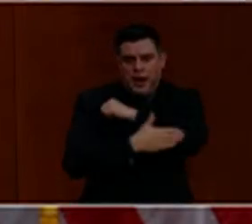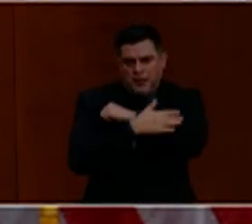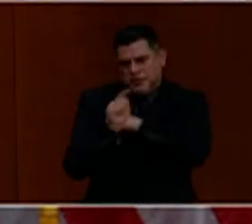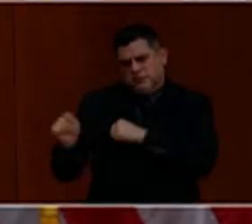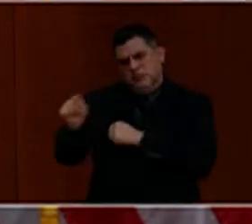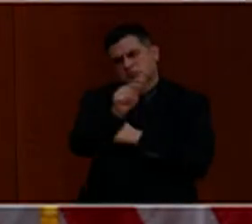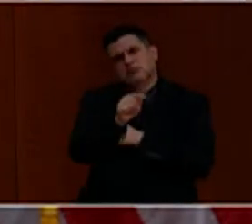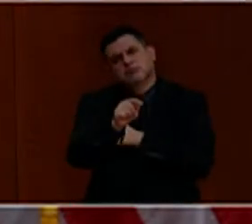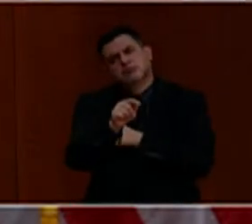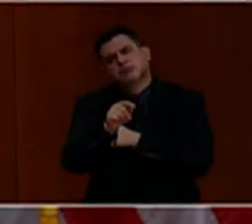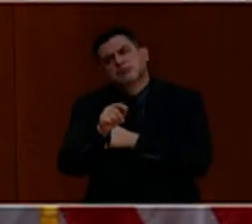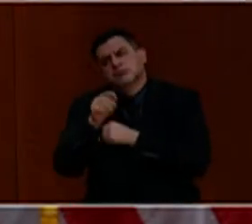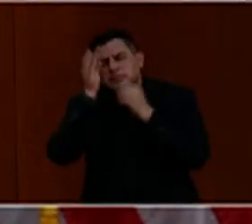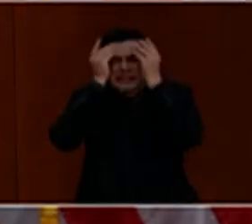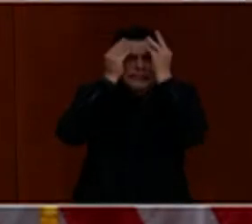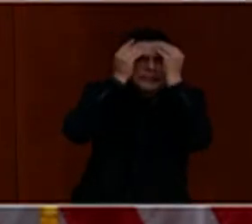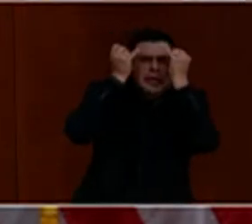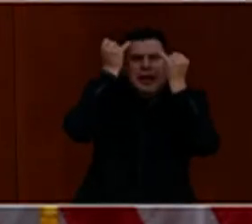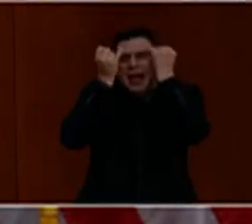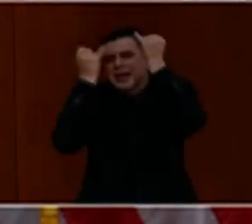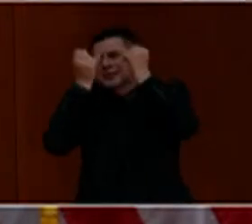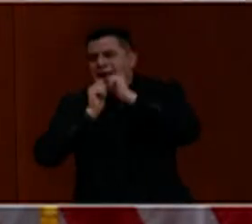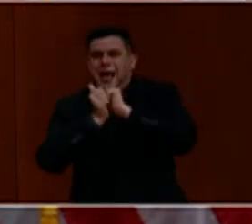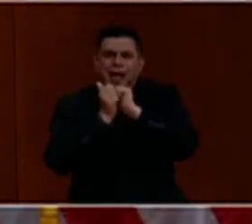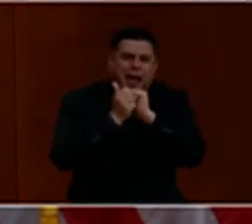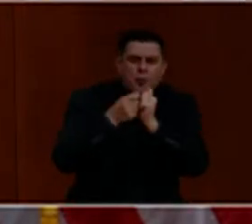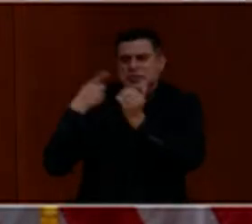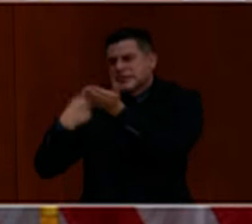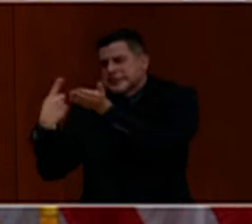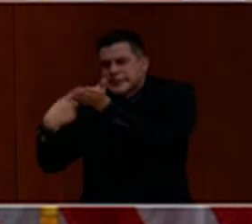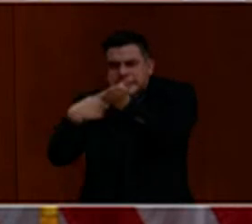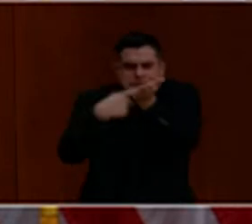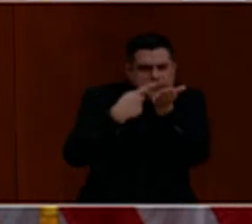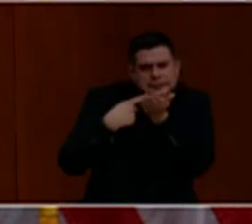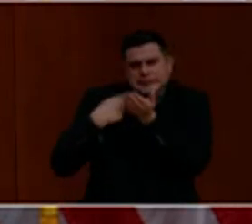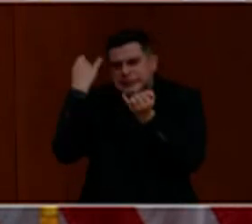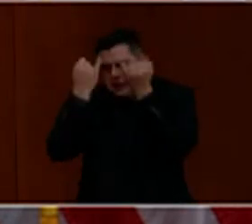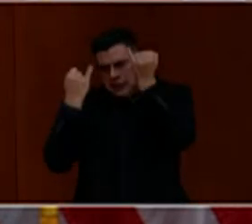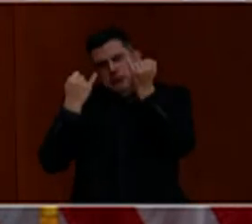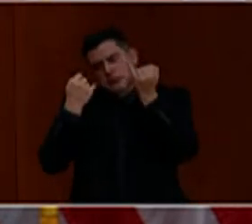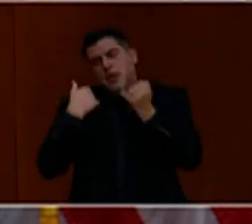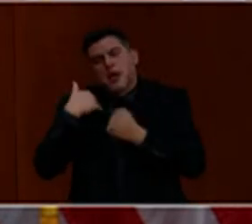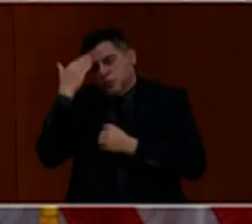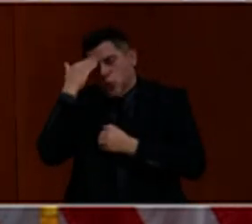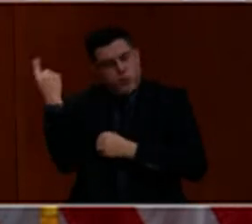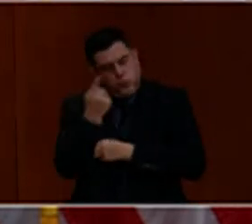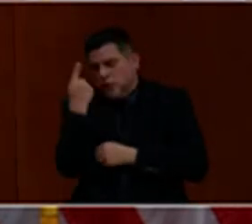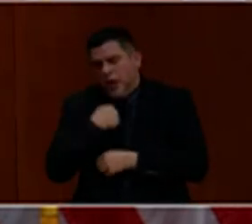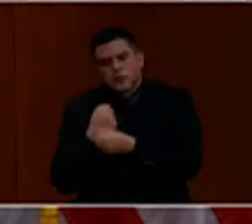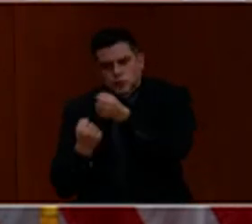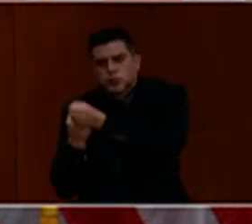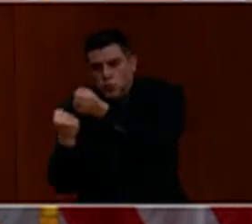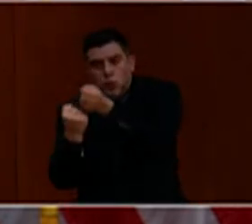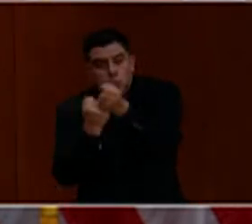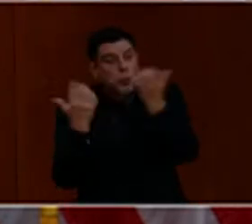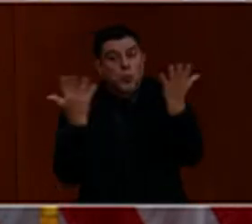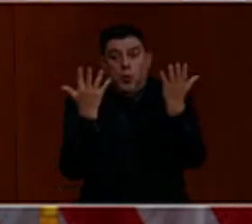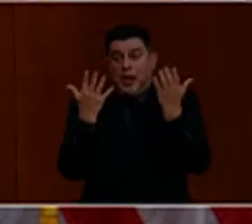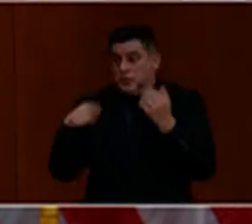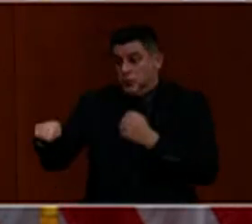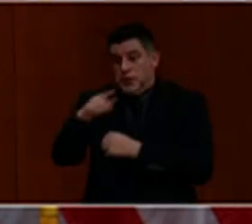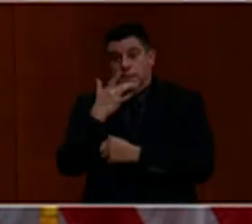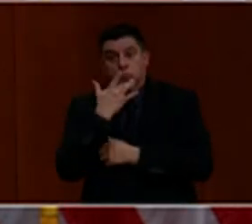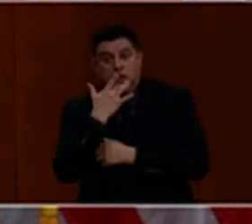soon, and again, we're just going to support parents making the best choice that they think is right for their